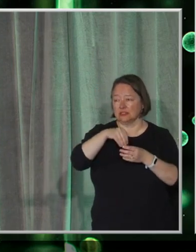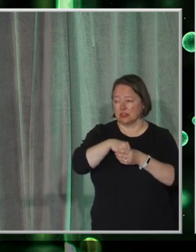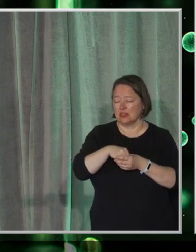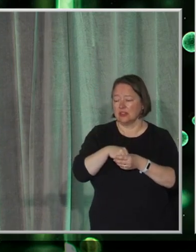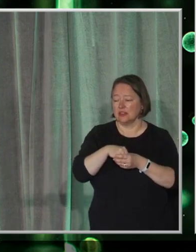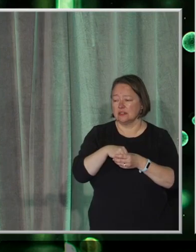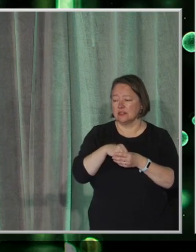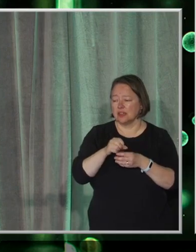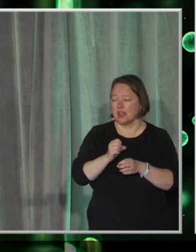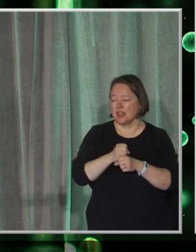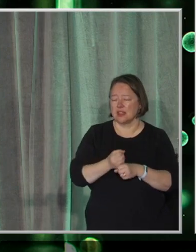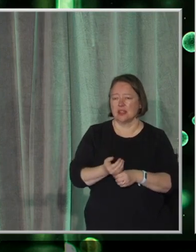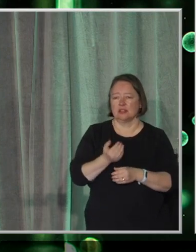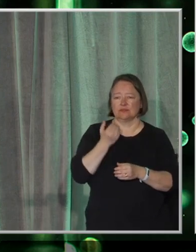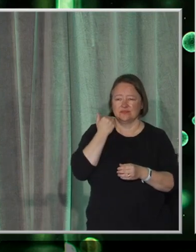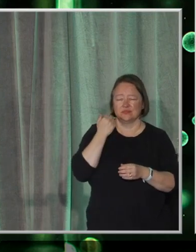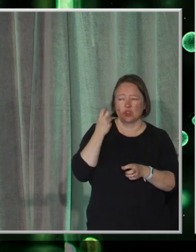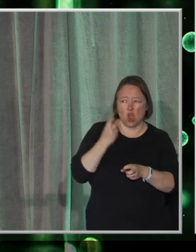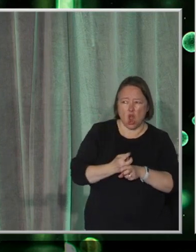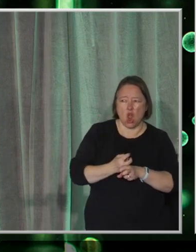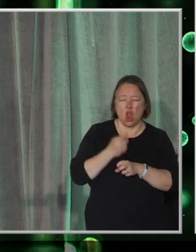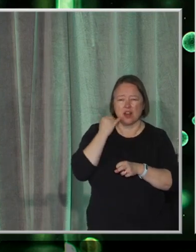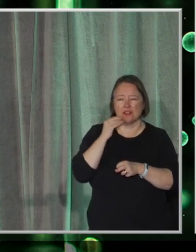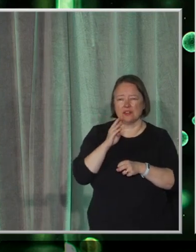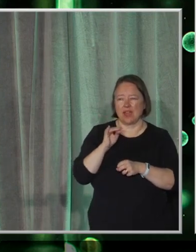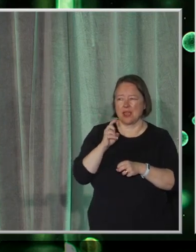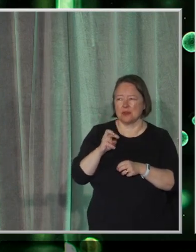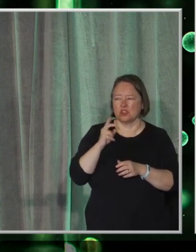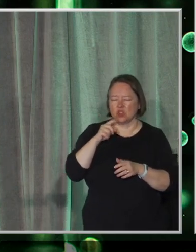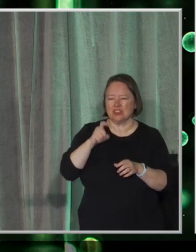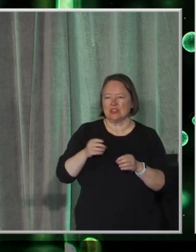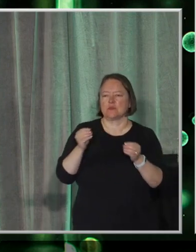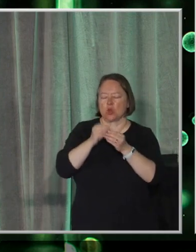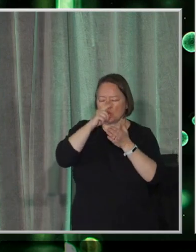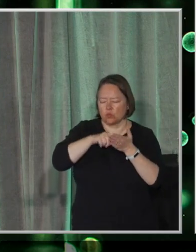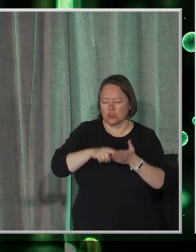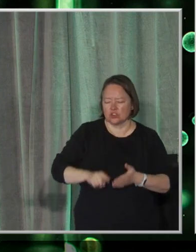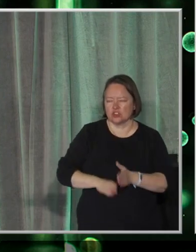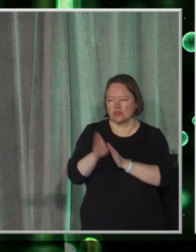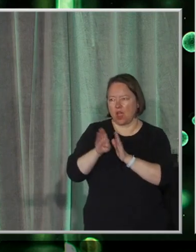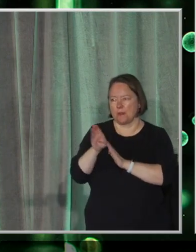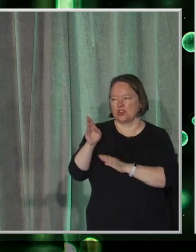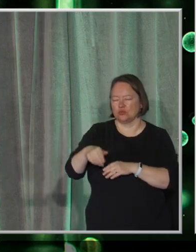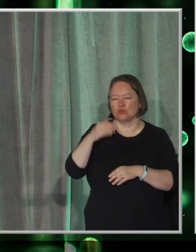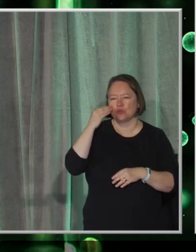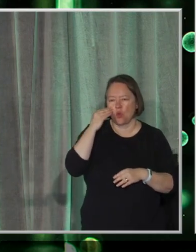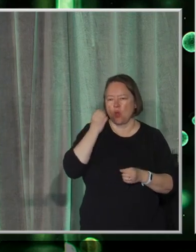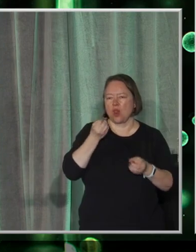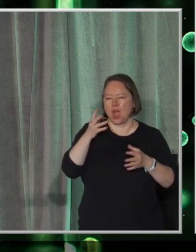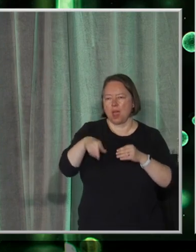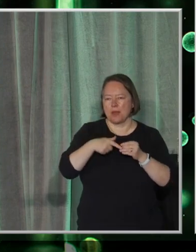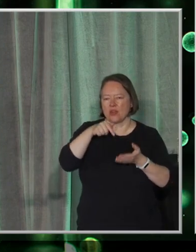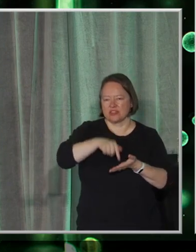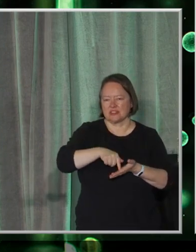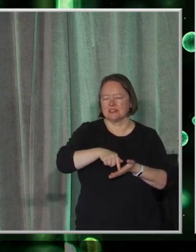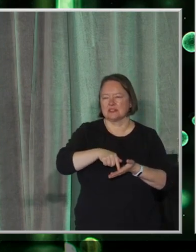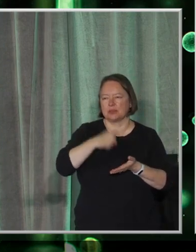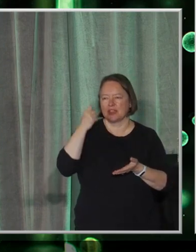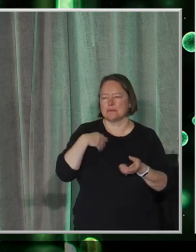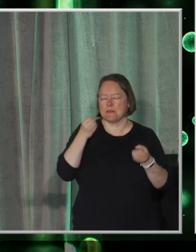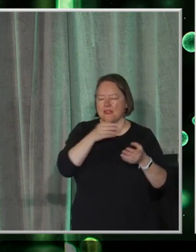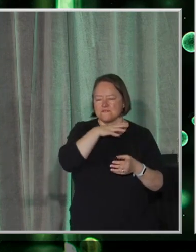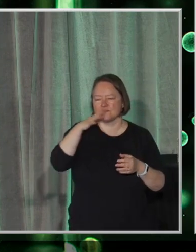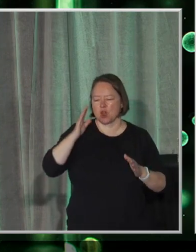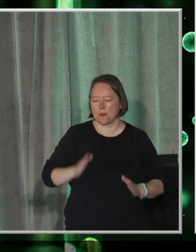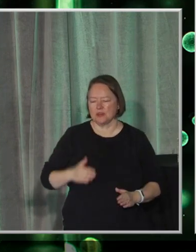which makes them to consume very hard. We haven't done any research yet. That's why we need more research and development to know much about this, because many farmers